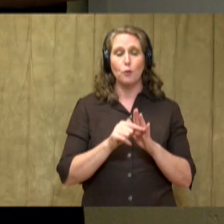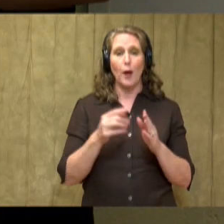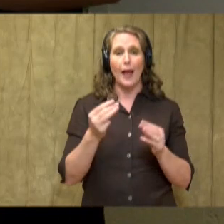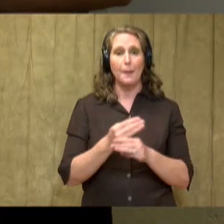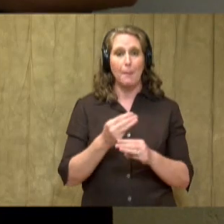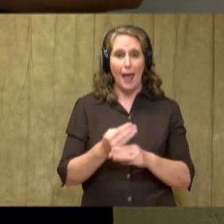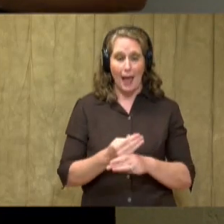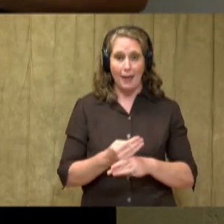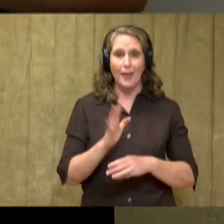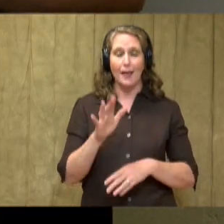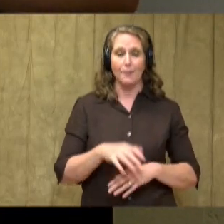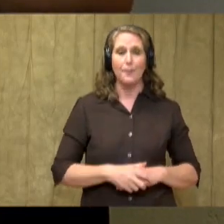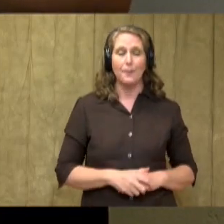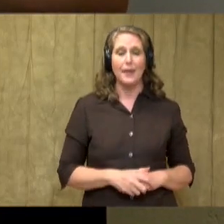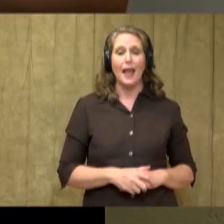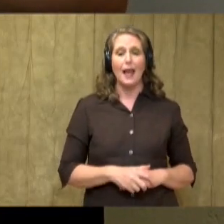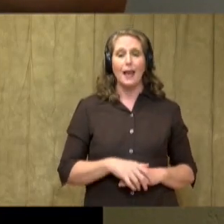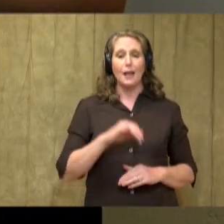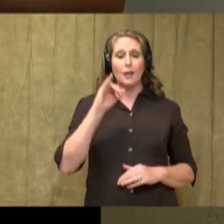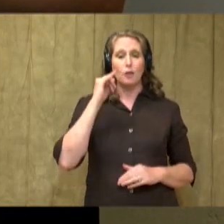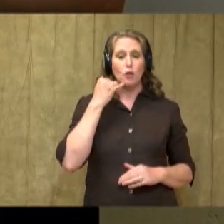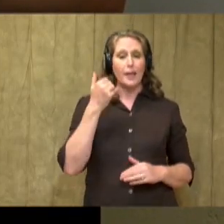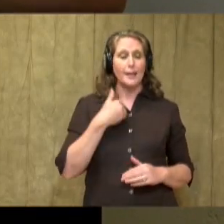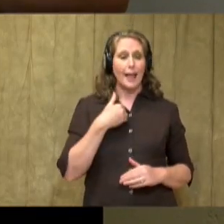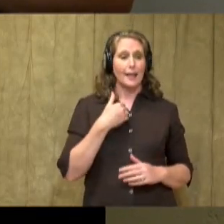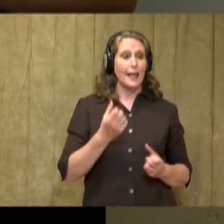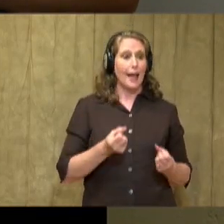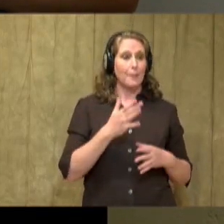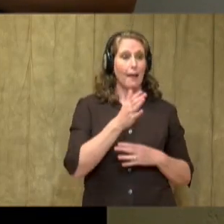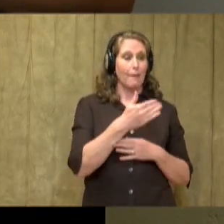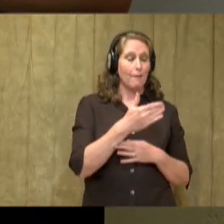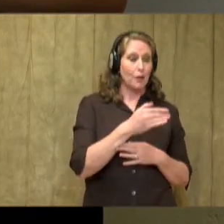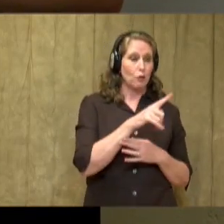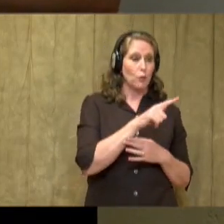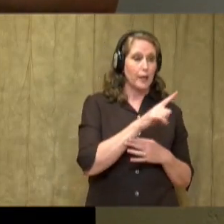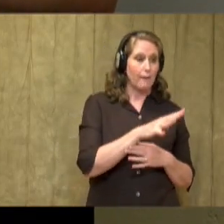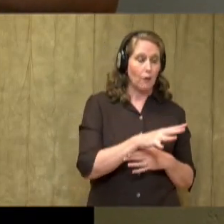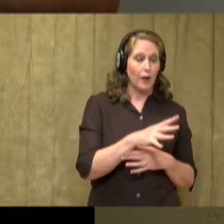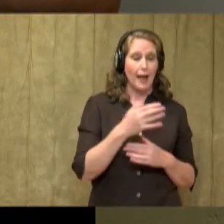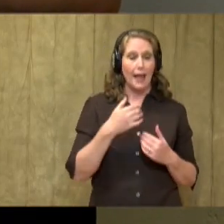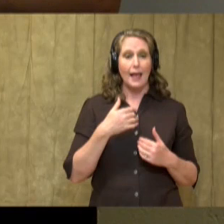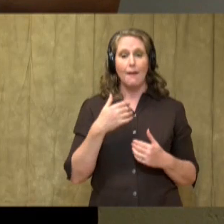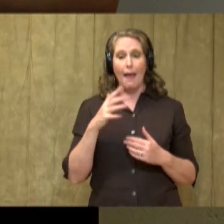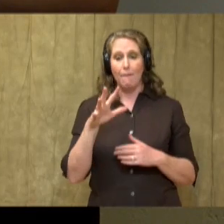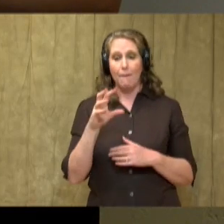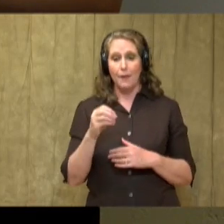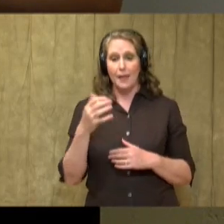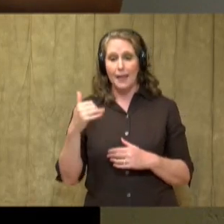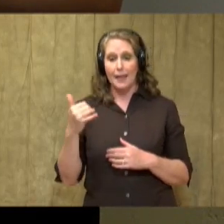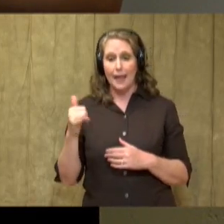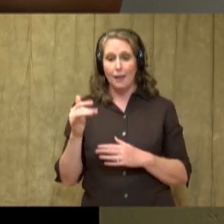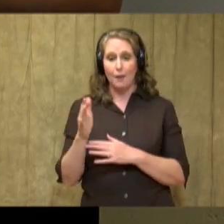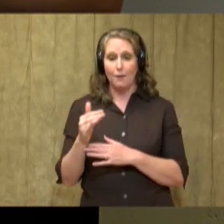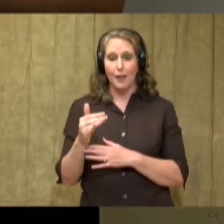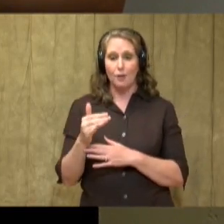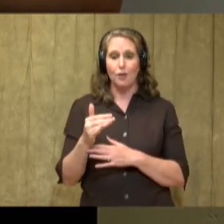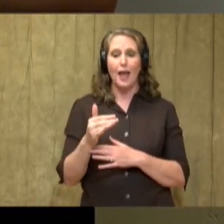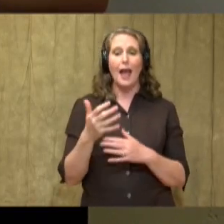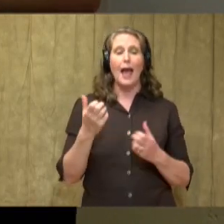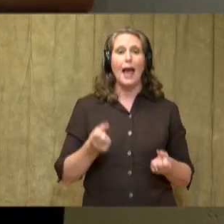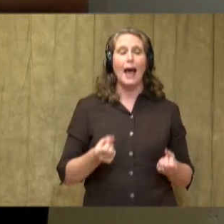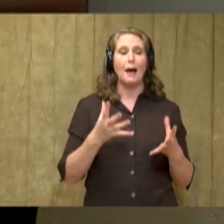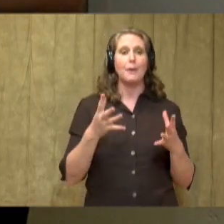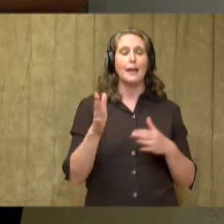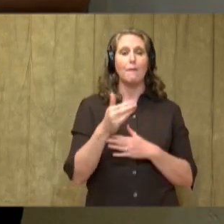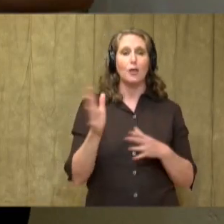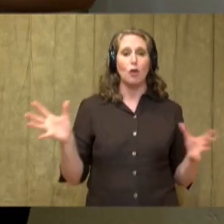Jason has 24 fish and 50 yellowfish. How many fish does he have